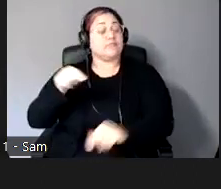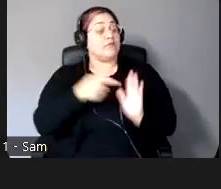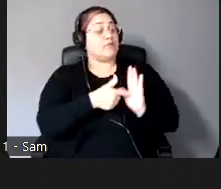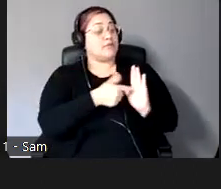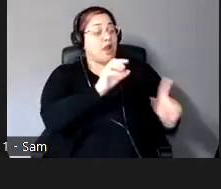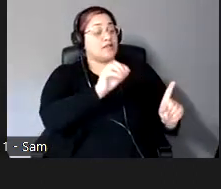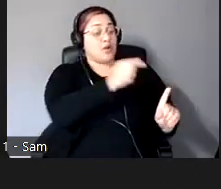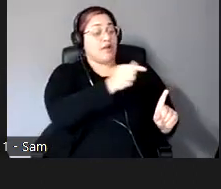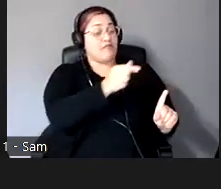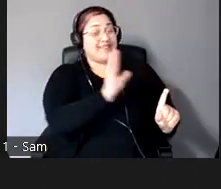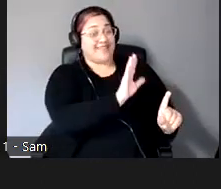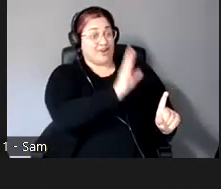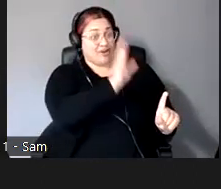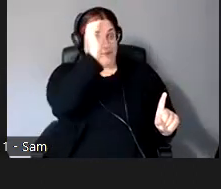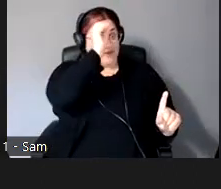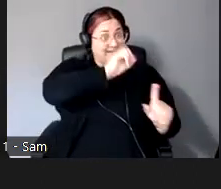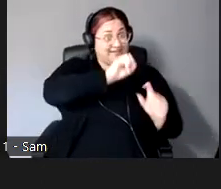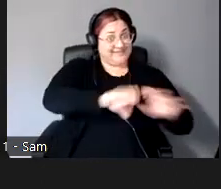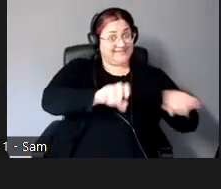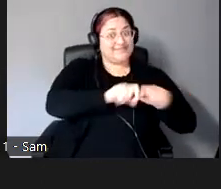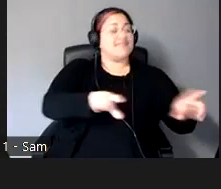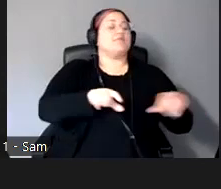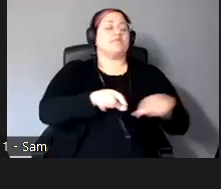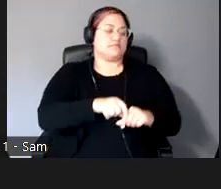the speaker and our organization.